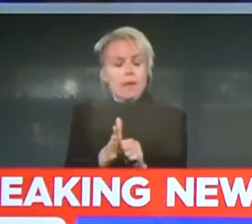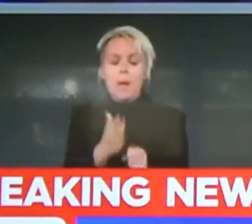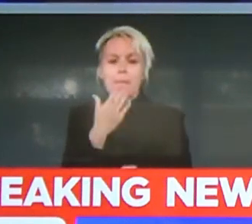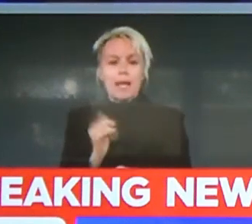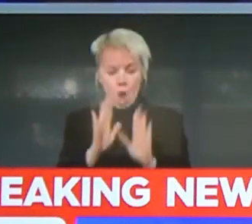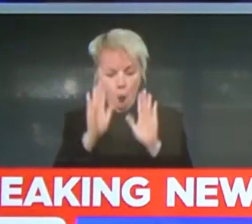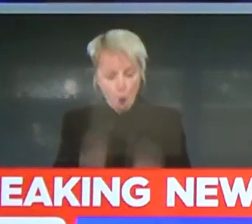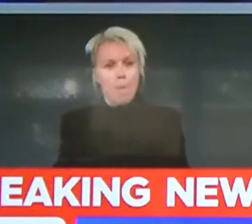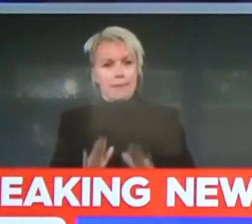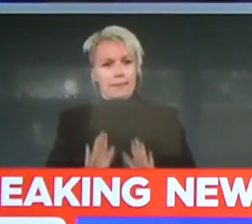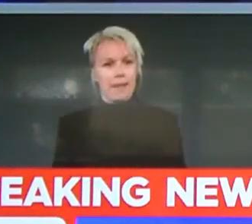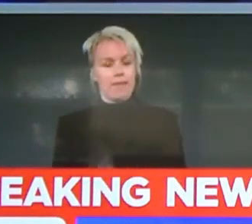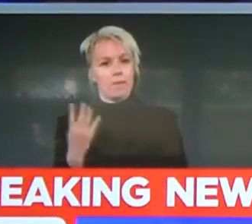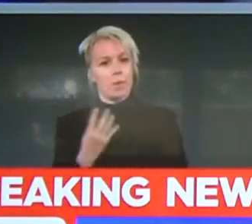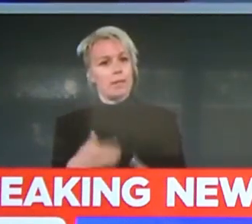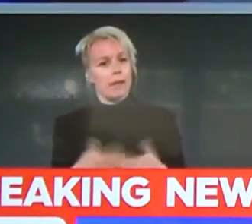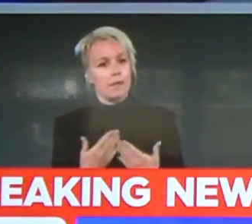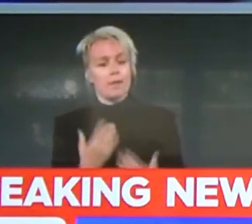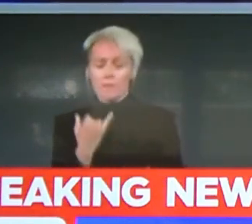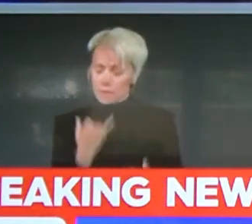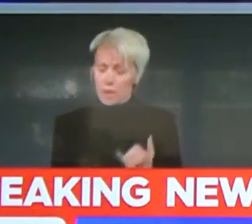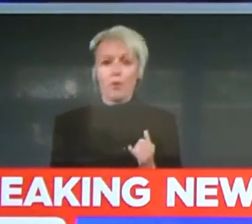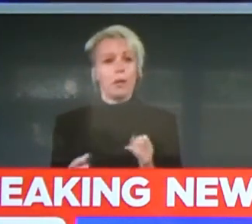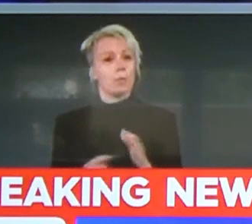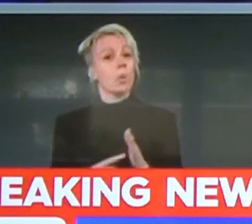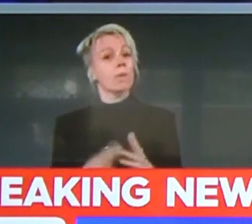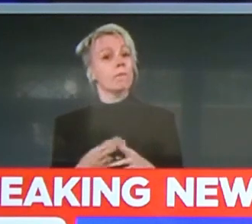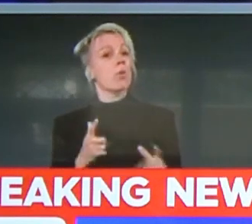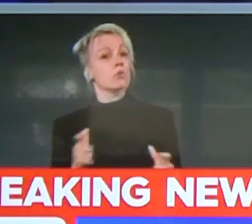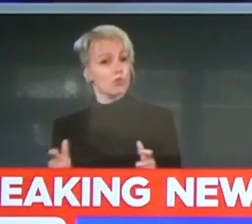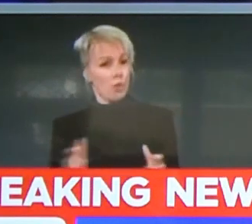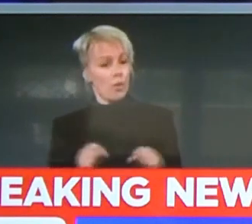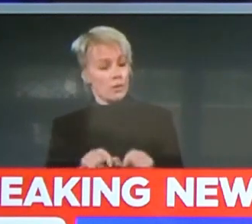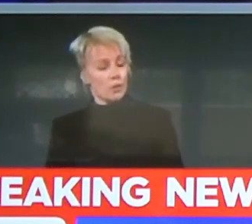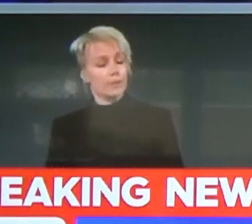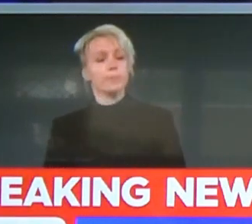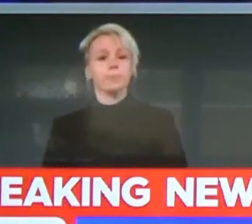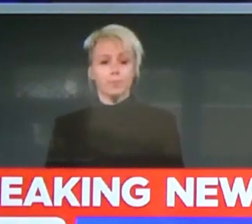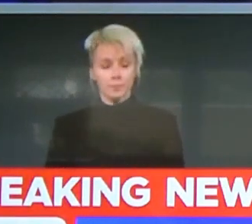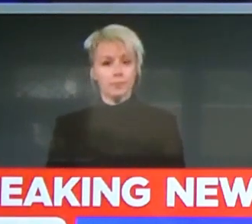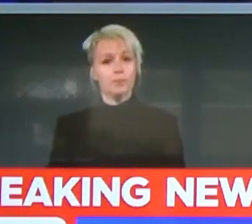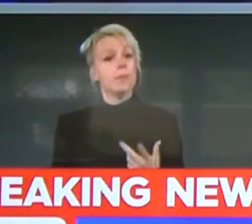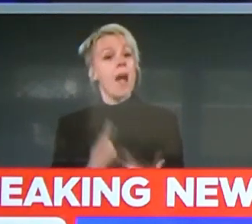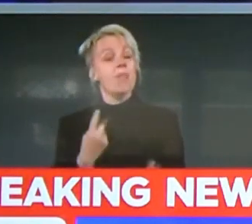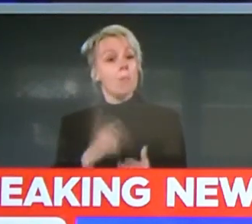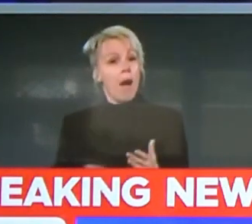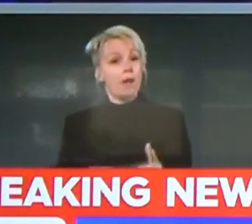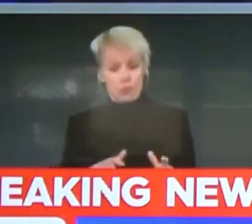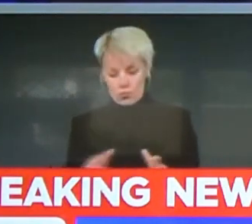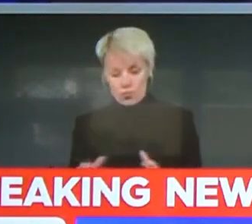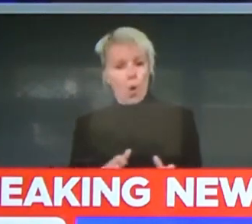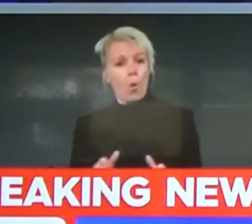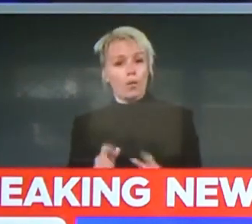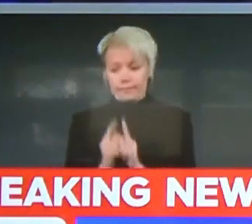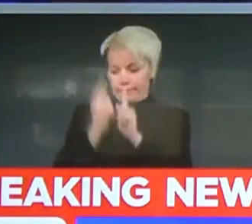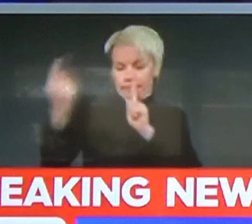That is a really, really important part of the control. Now, the other part of the control is this social distancing, and that relates to the